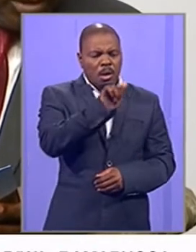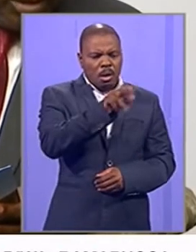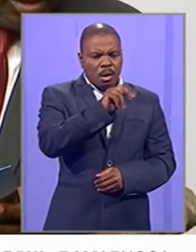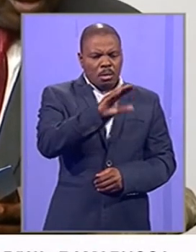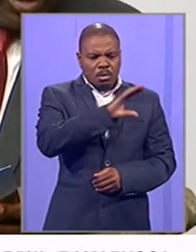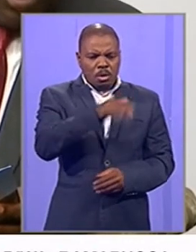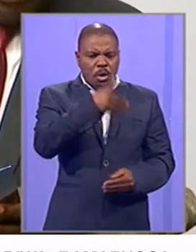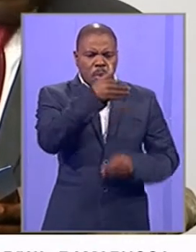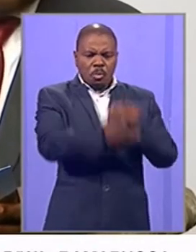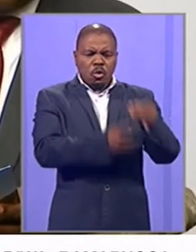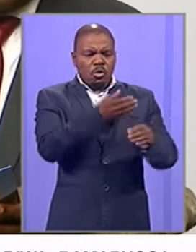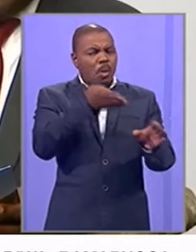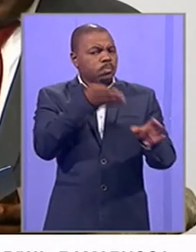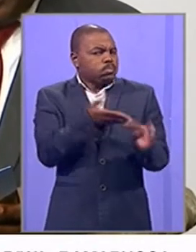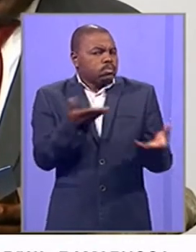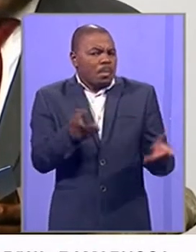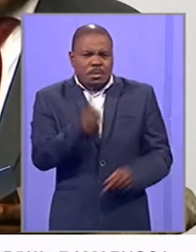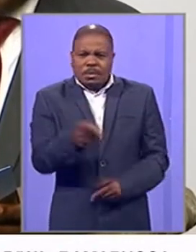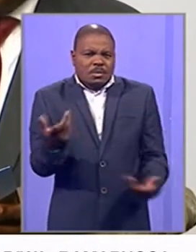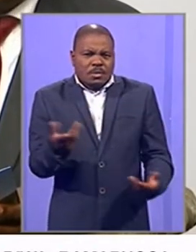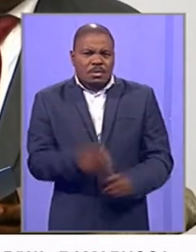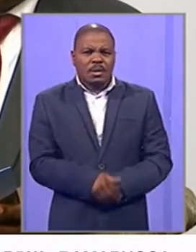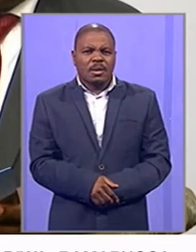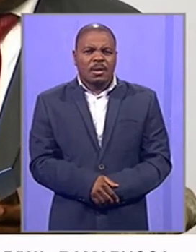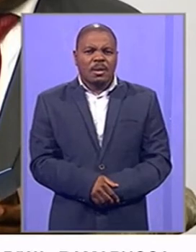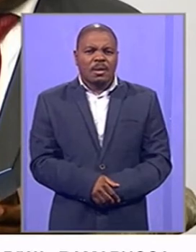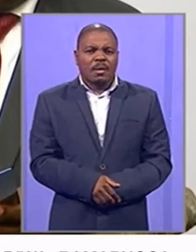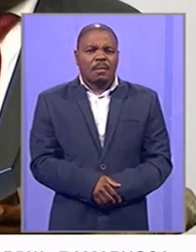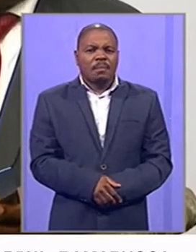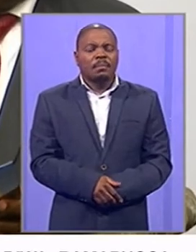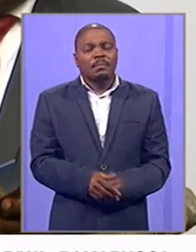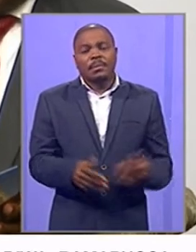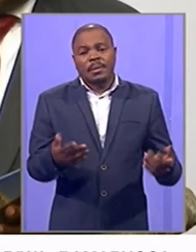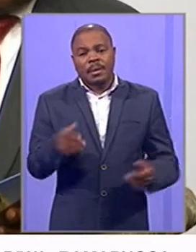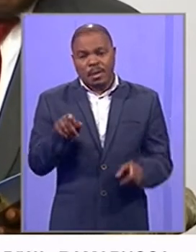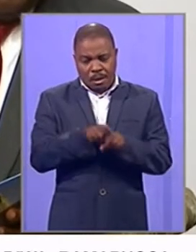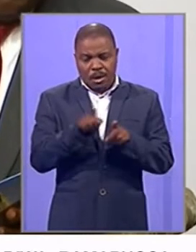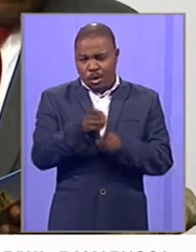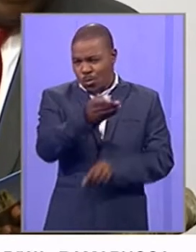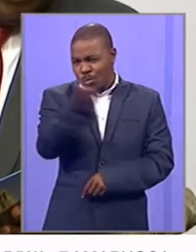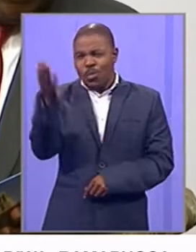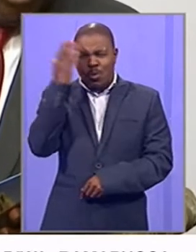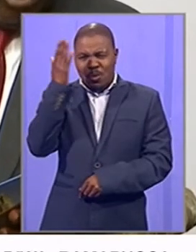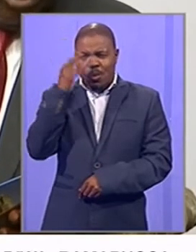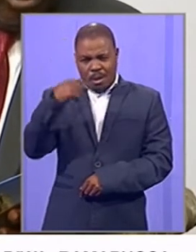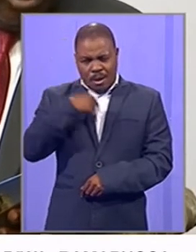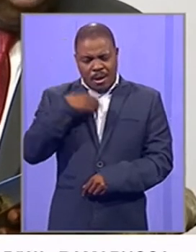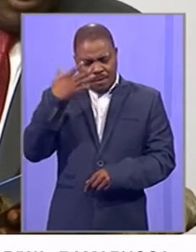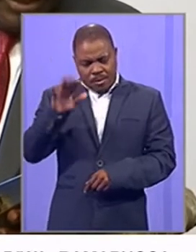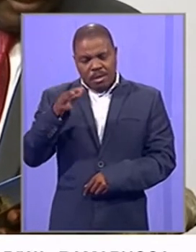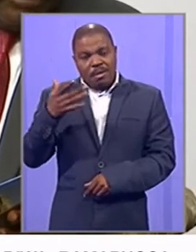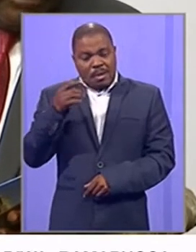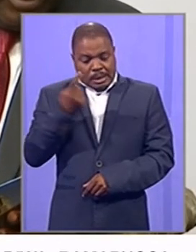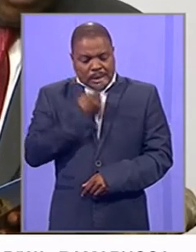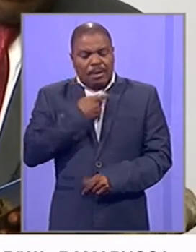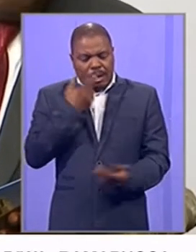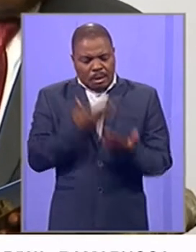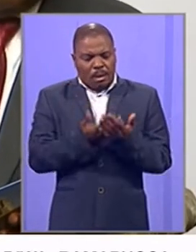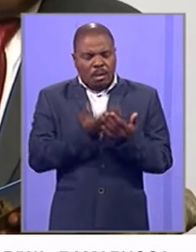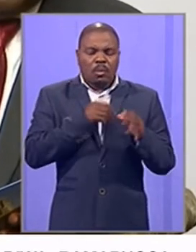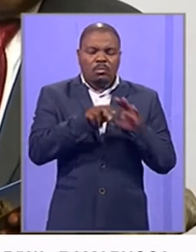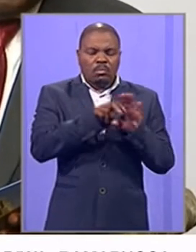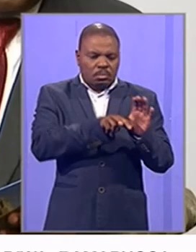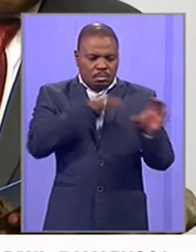unfold. In the ANC, as you well know, I have offered to go myself